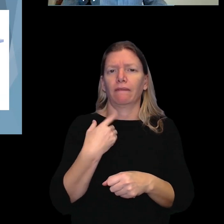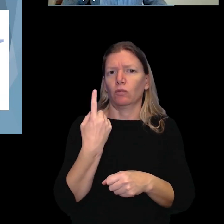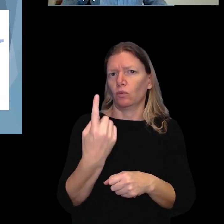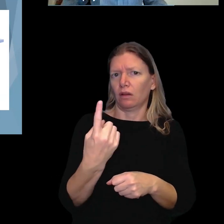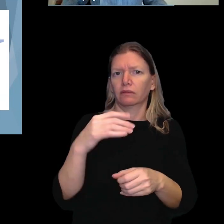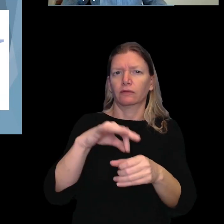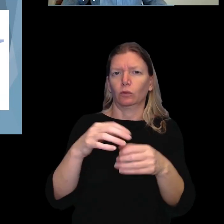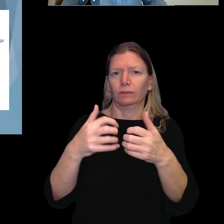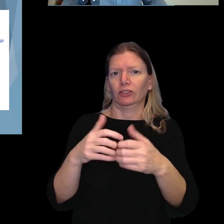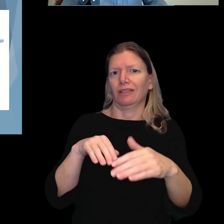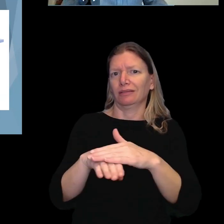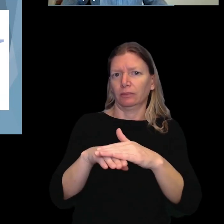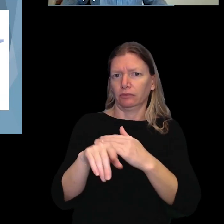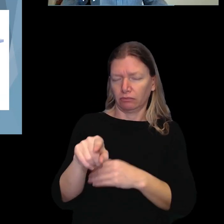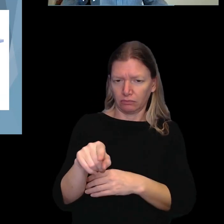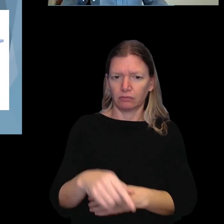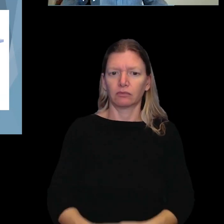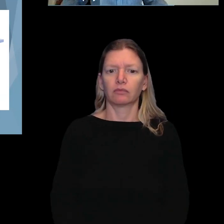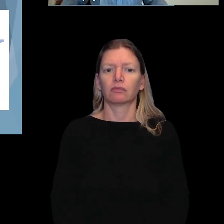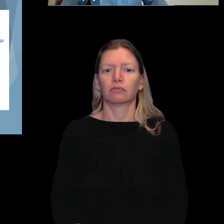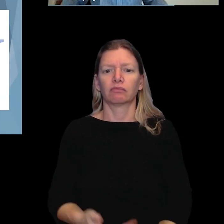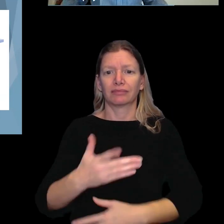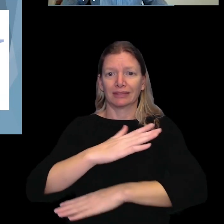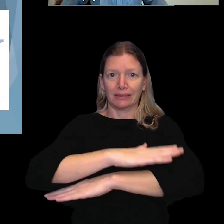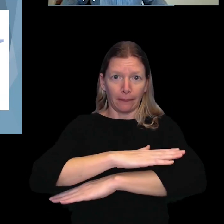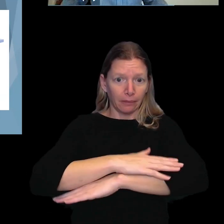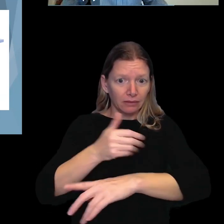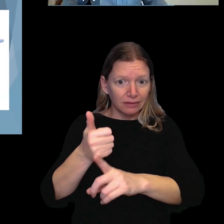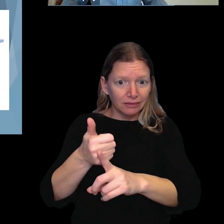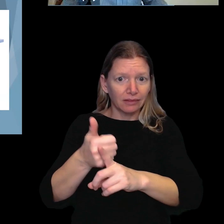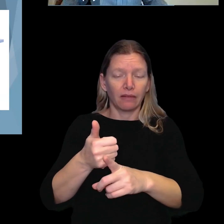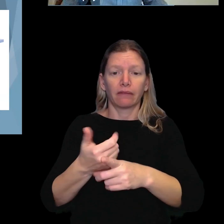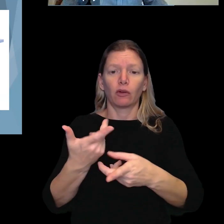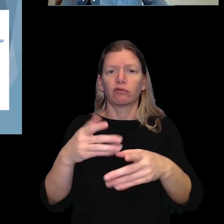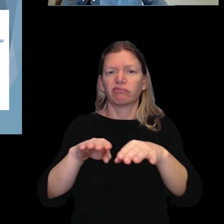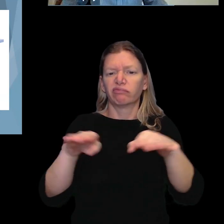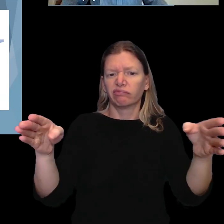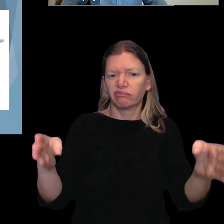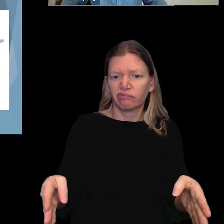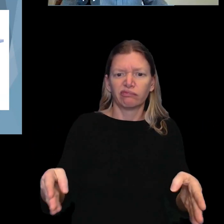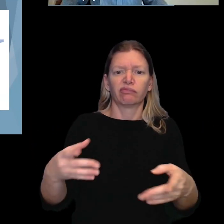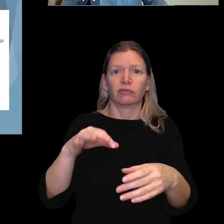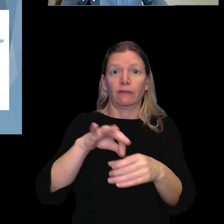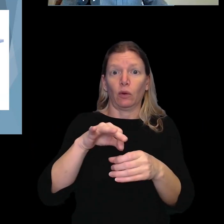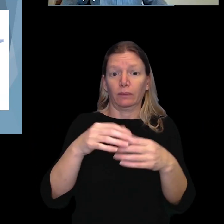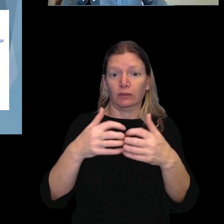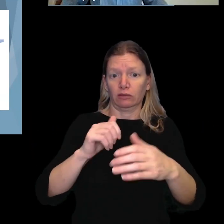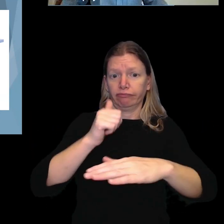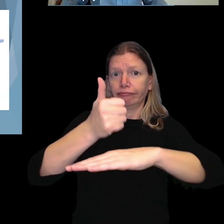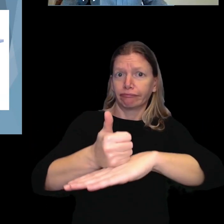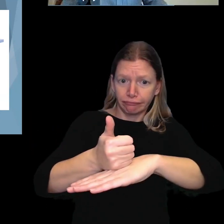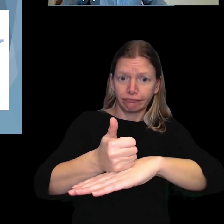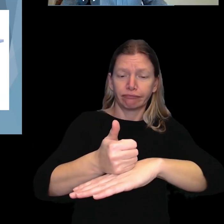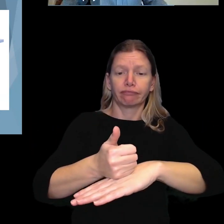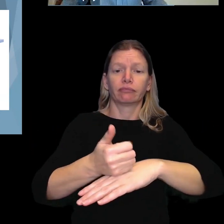again, that there is at least one accessible voting machine, that the tables or the station on